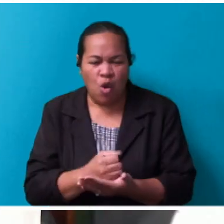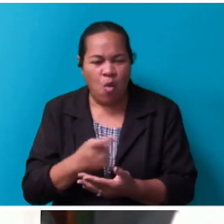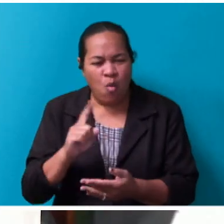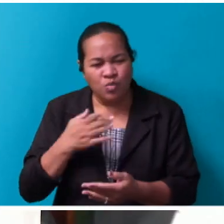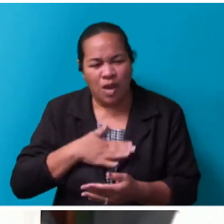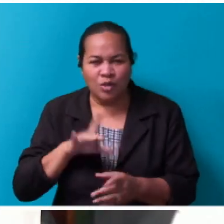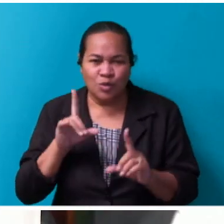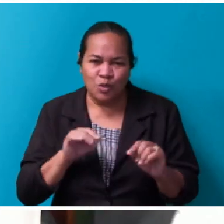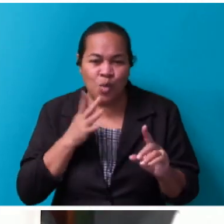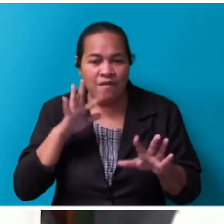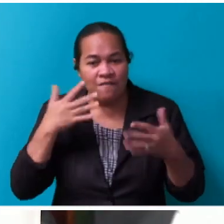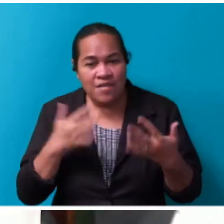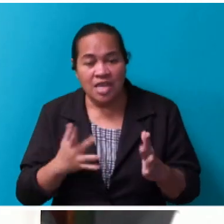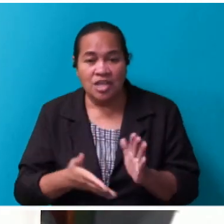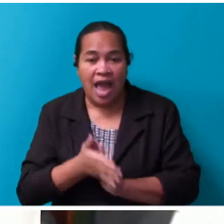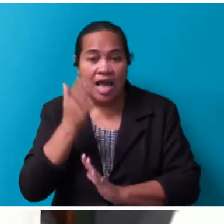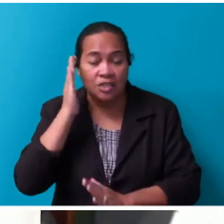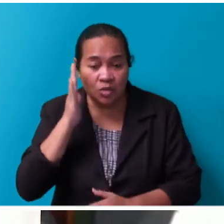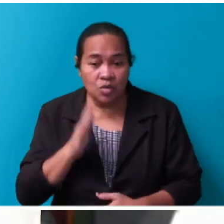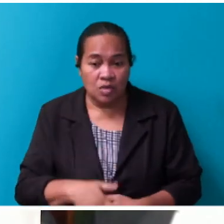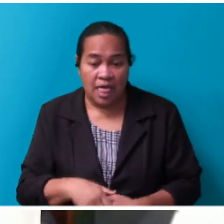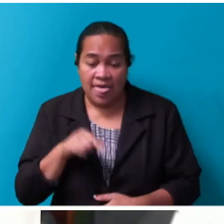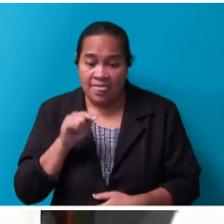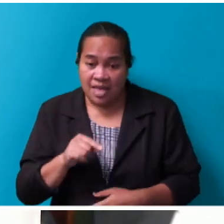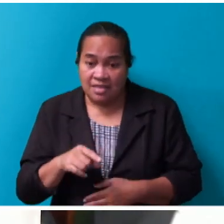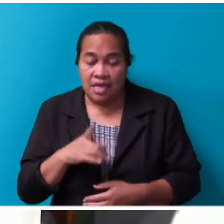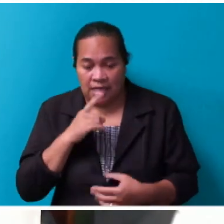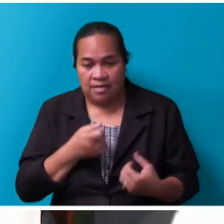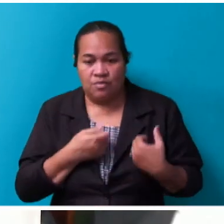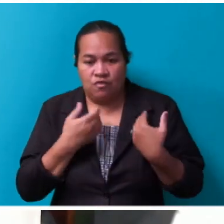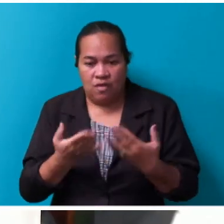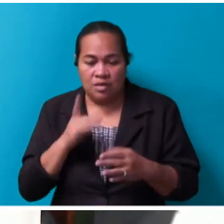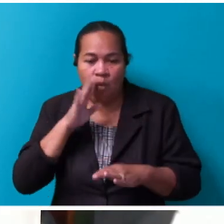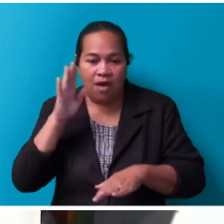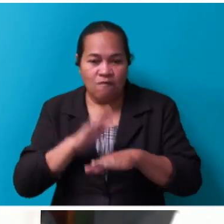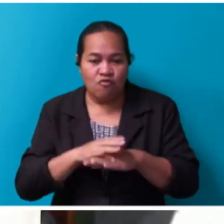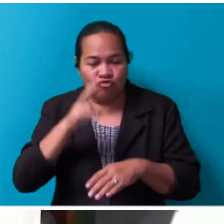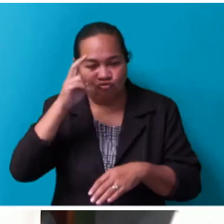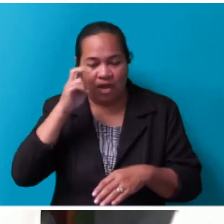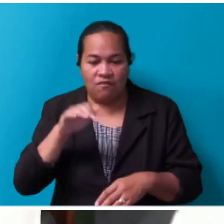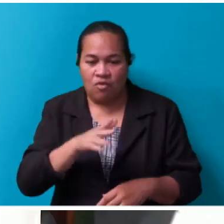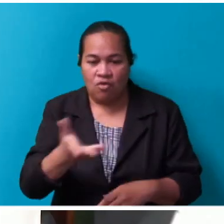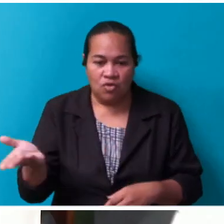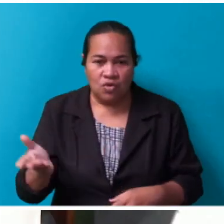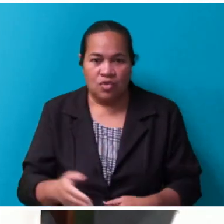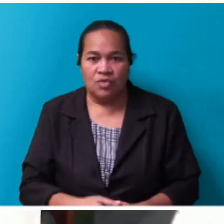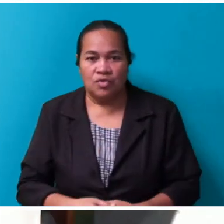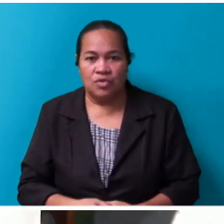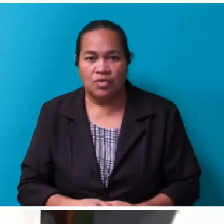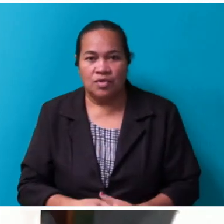finish high school, this sector actually provides some wonderful training for them. And so,